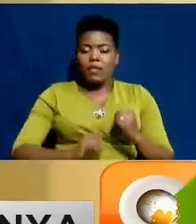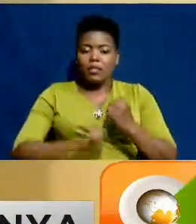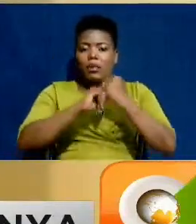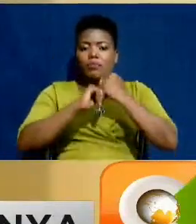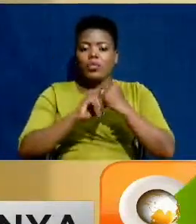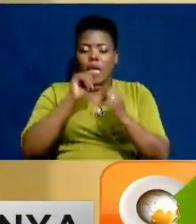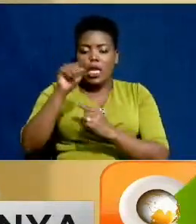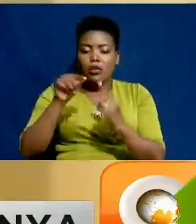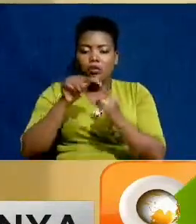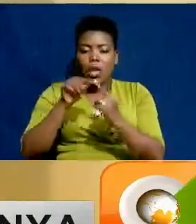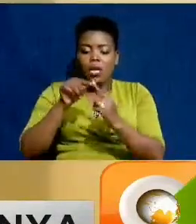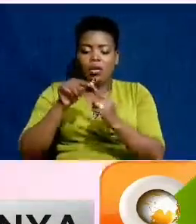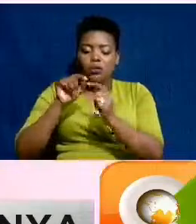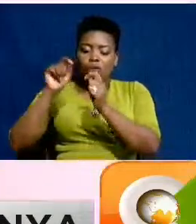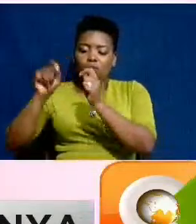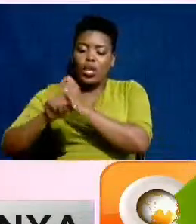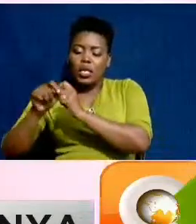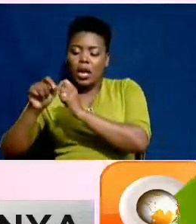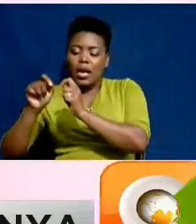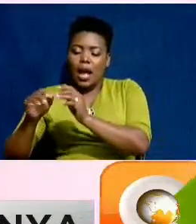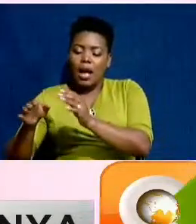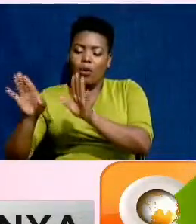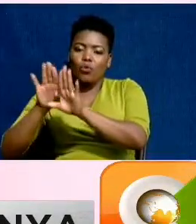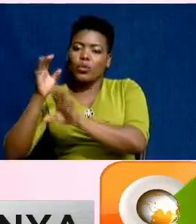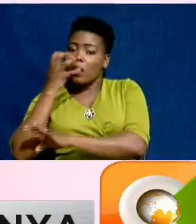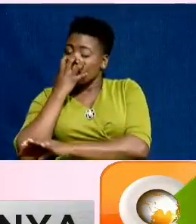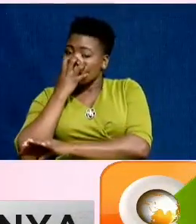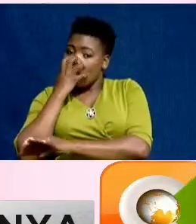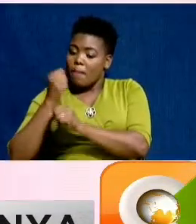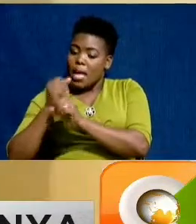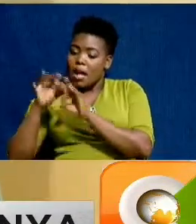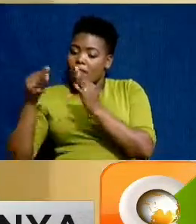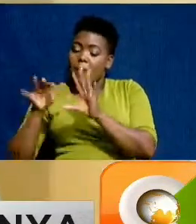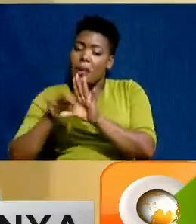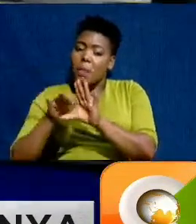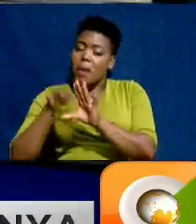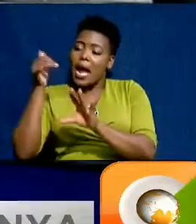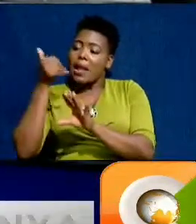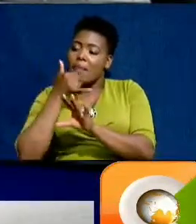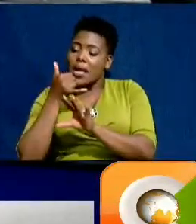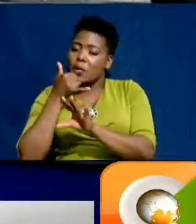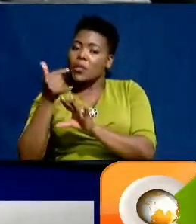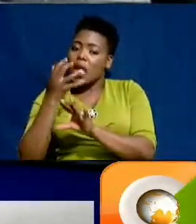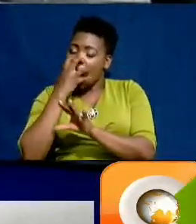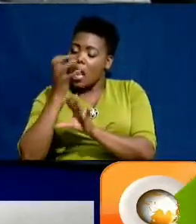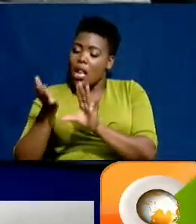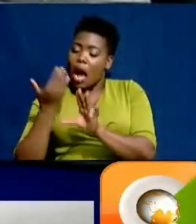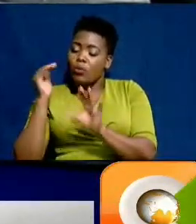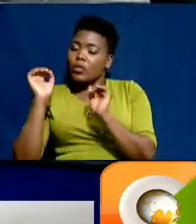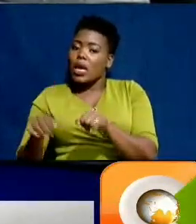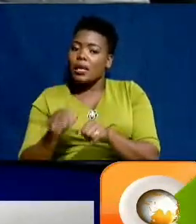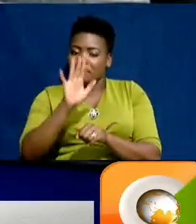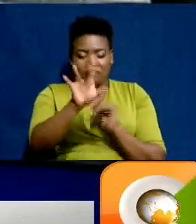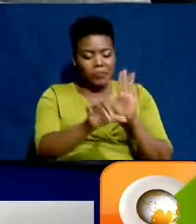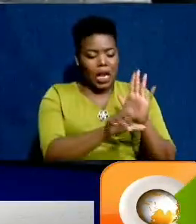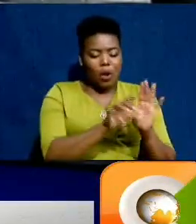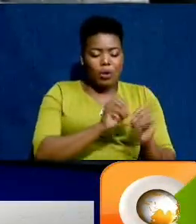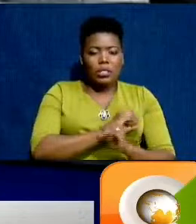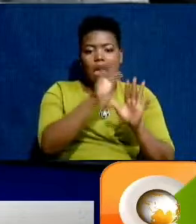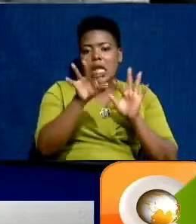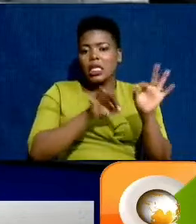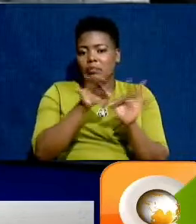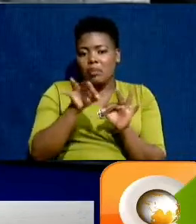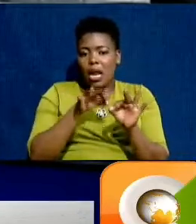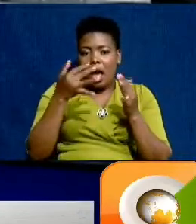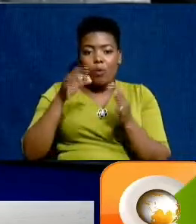and when to turn it off, can a family member make that call? The Kenyan law has very clear definitions of